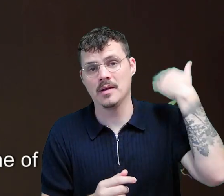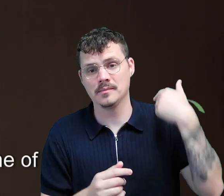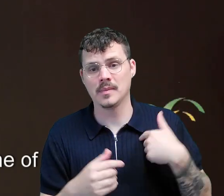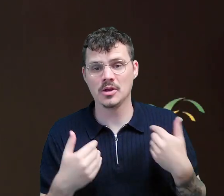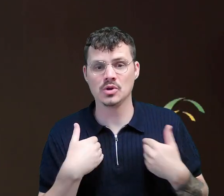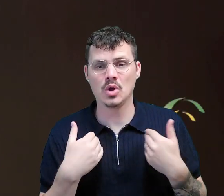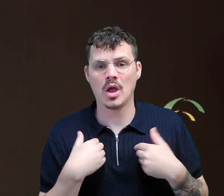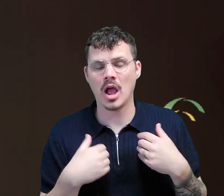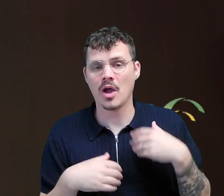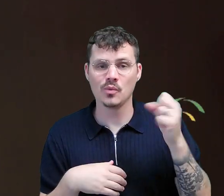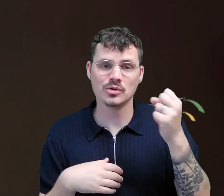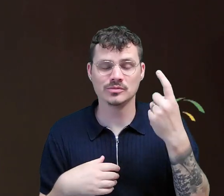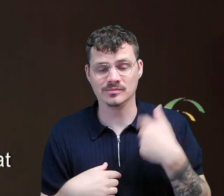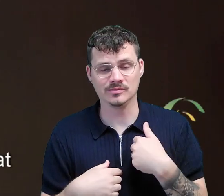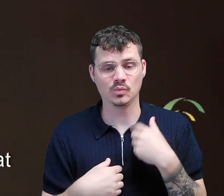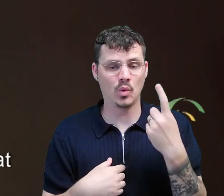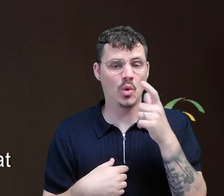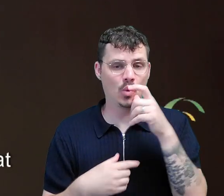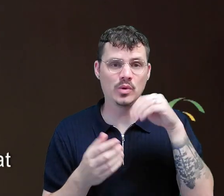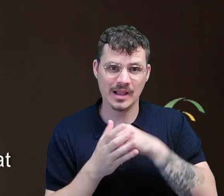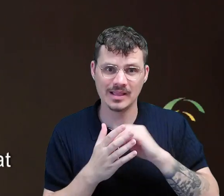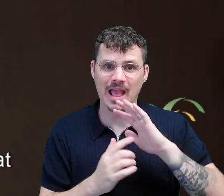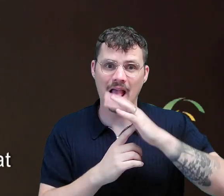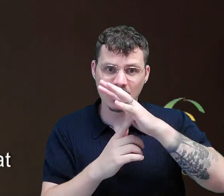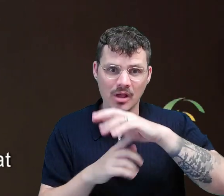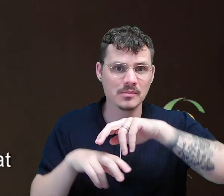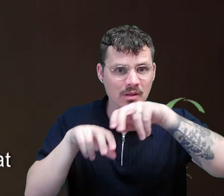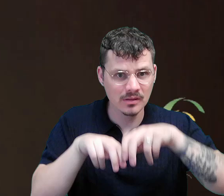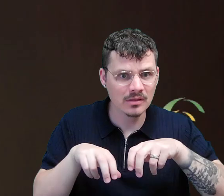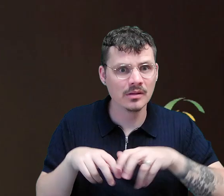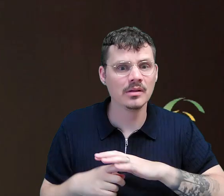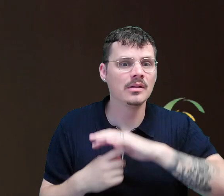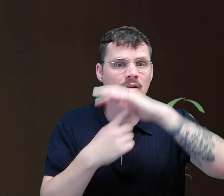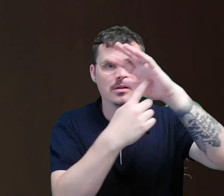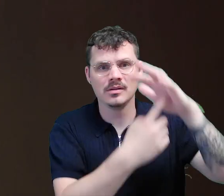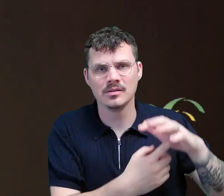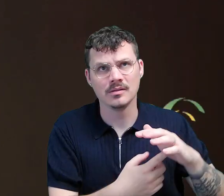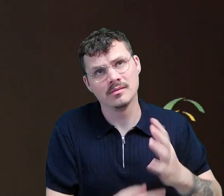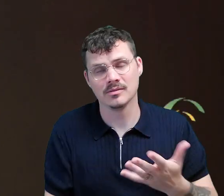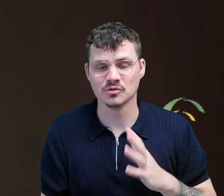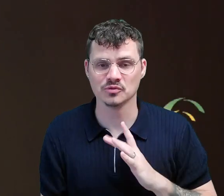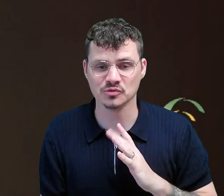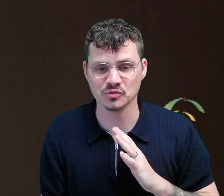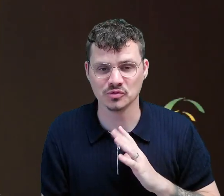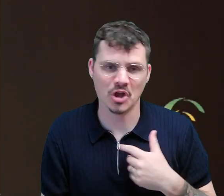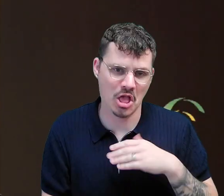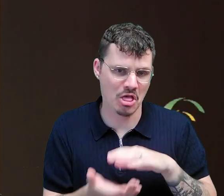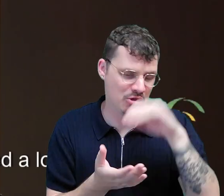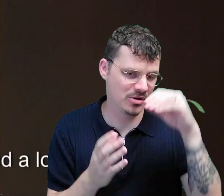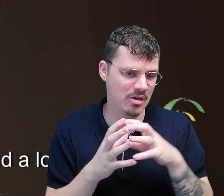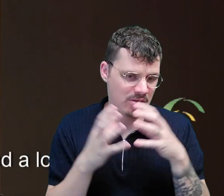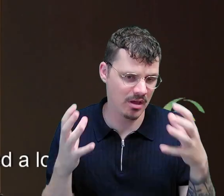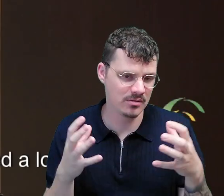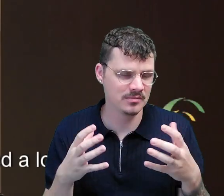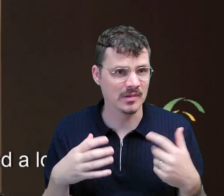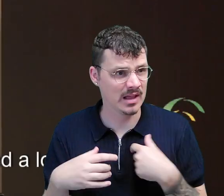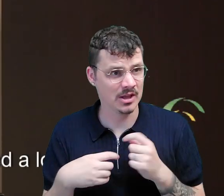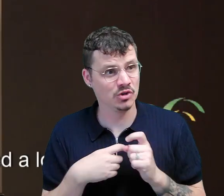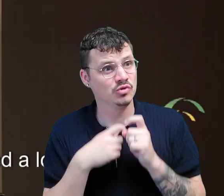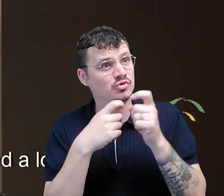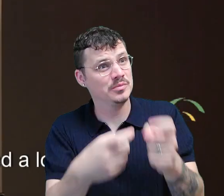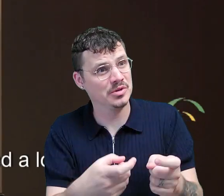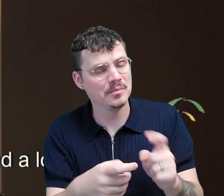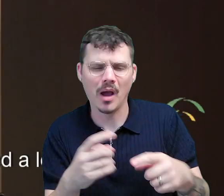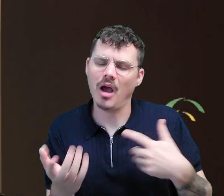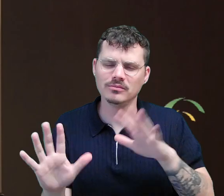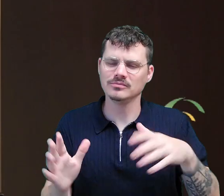I was one of the ones that was in the helicopter and stuff. That was sort of cool. I learned a lot. Not sure I contributed much, but